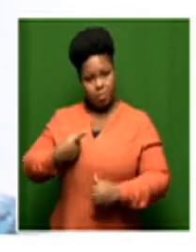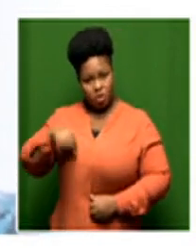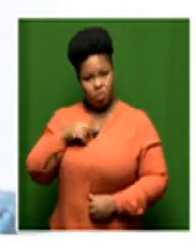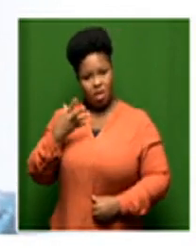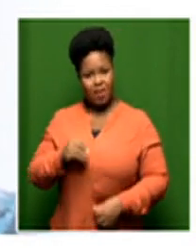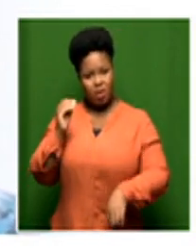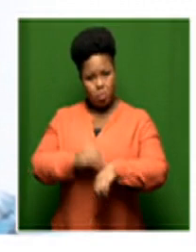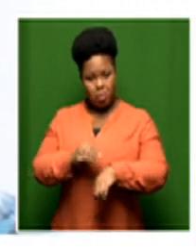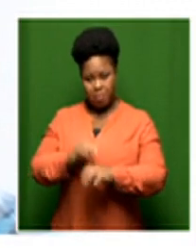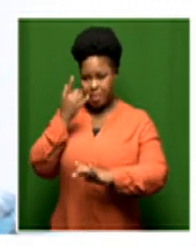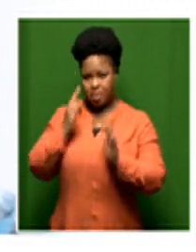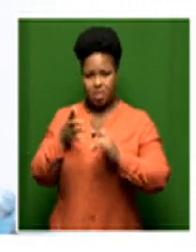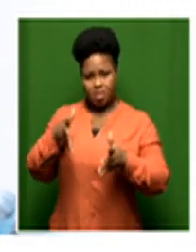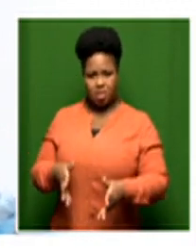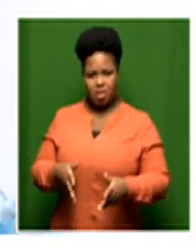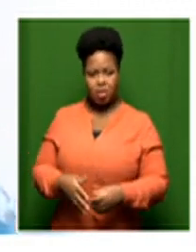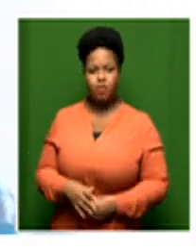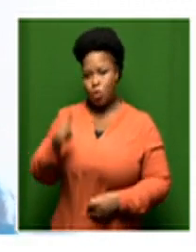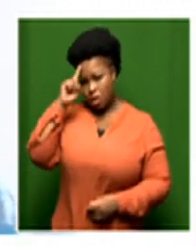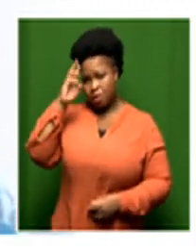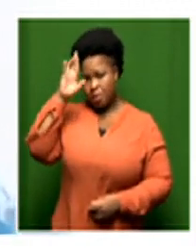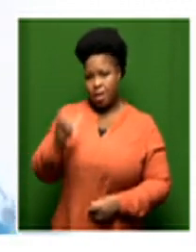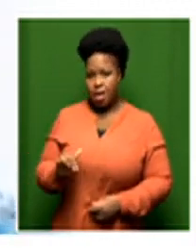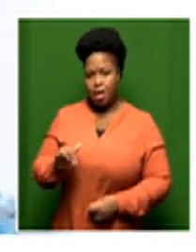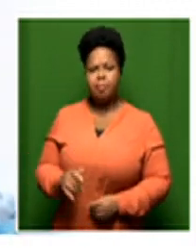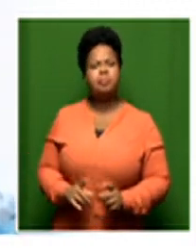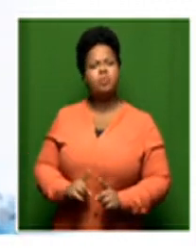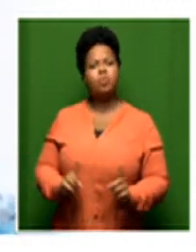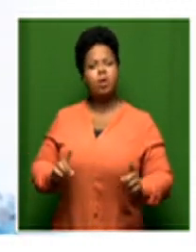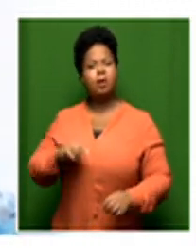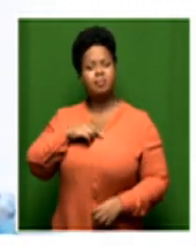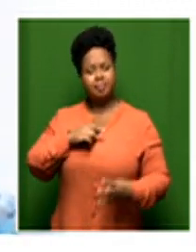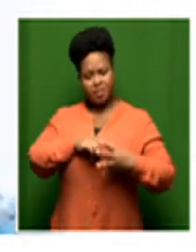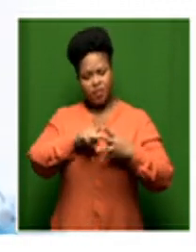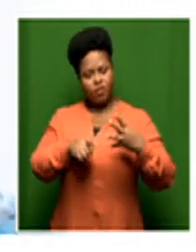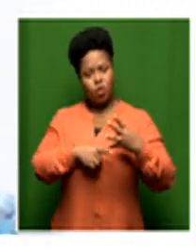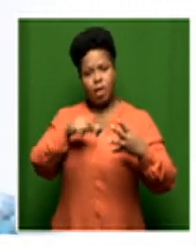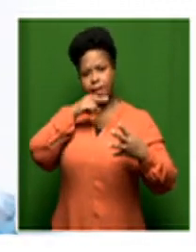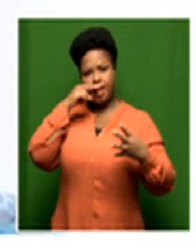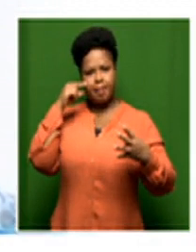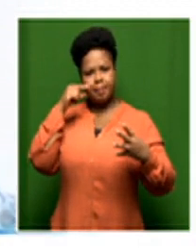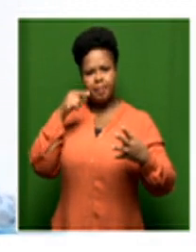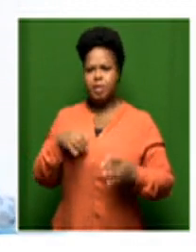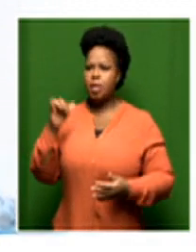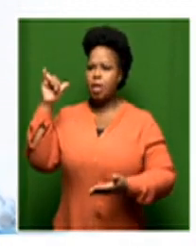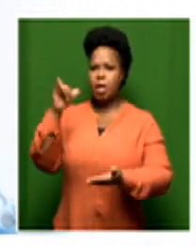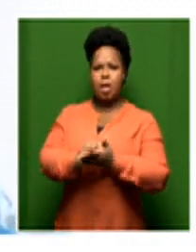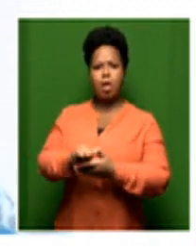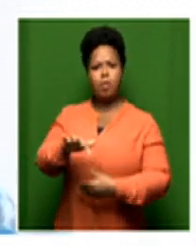raising as a city is that out of the four names they have named, the